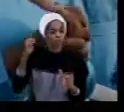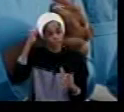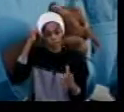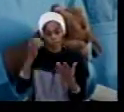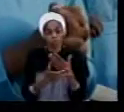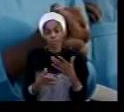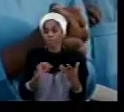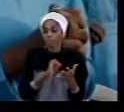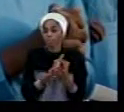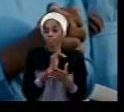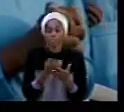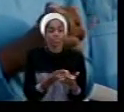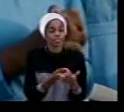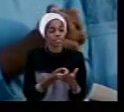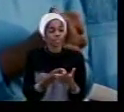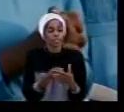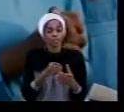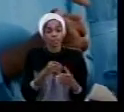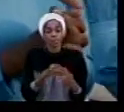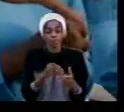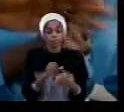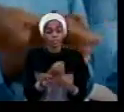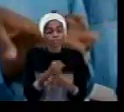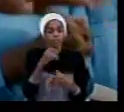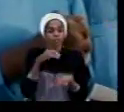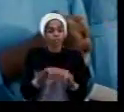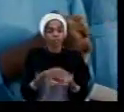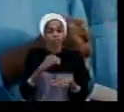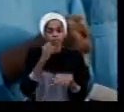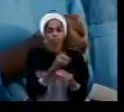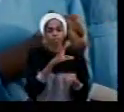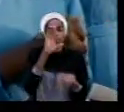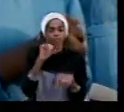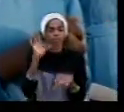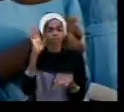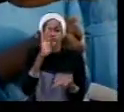Calvary shall be fulfilled in your life.